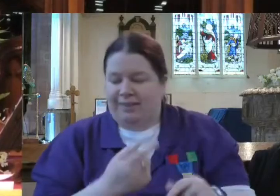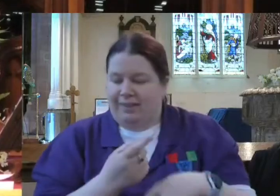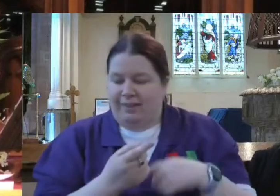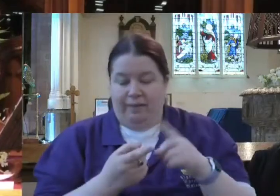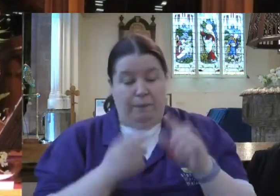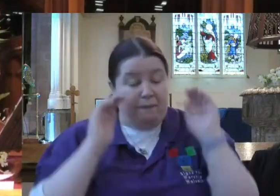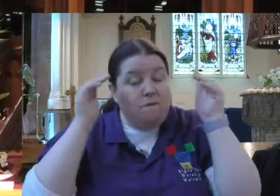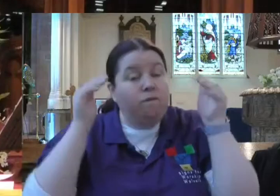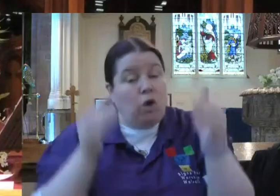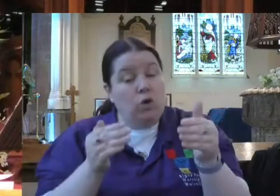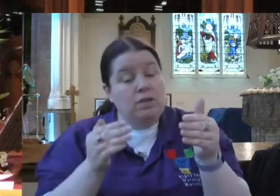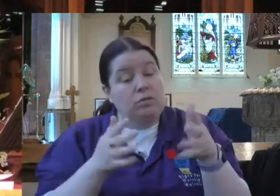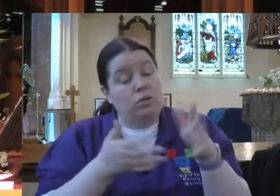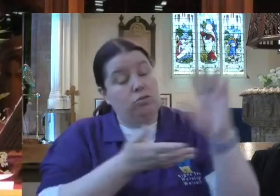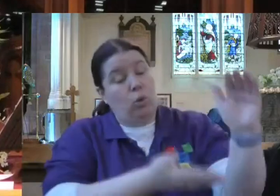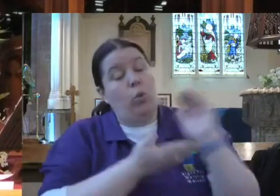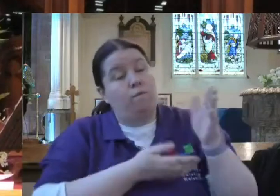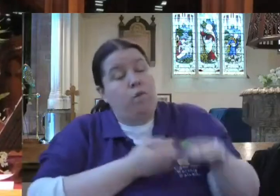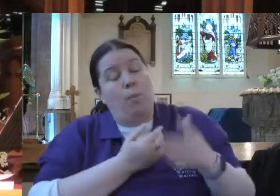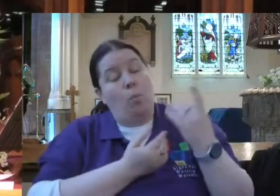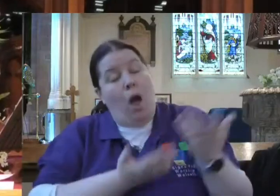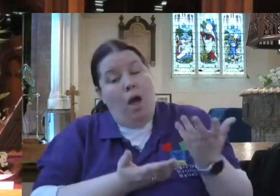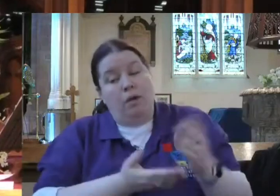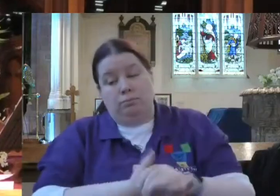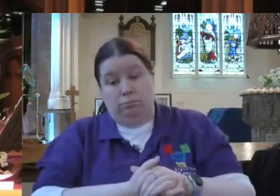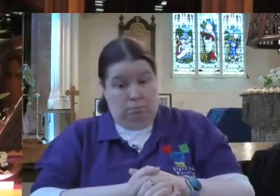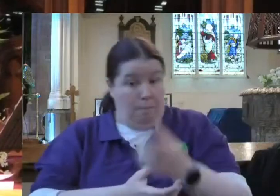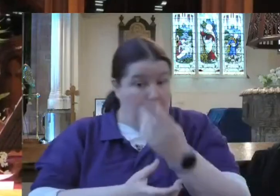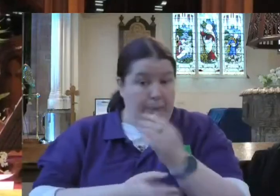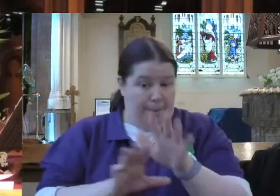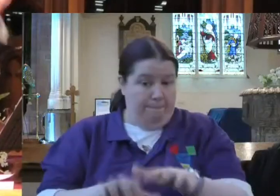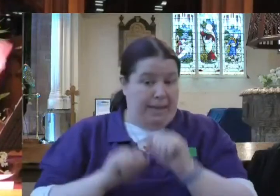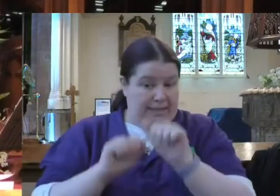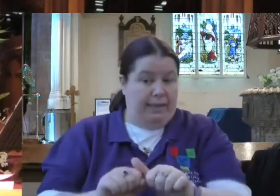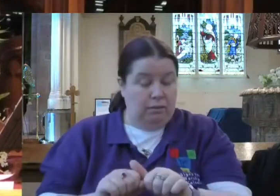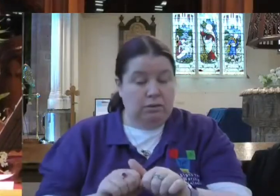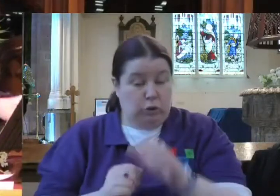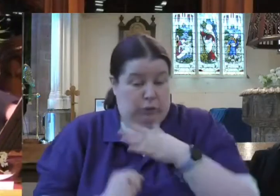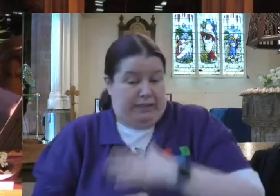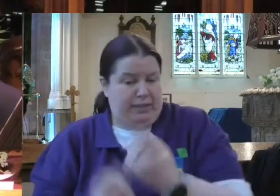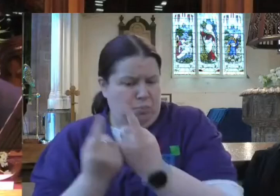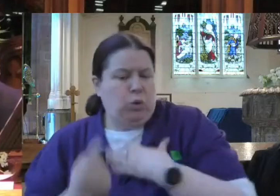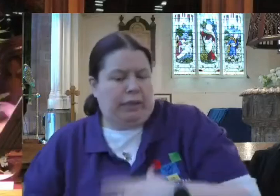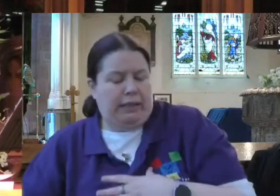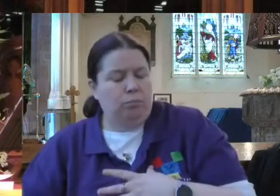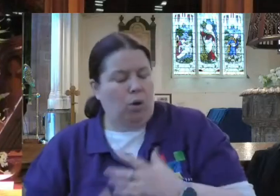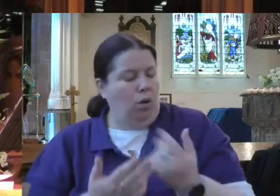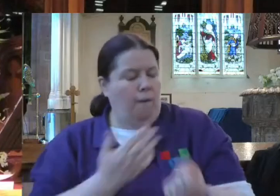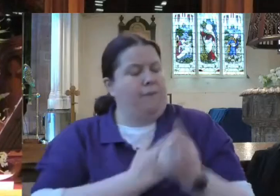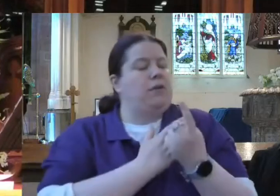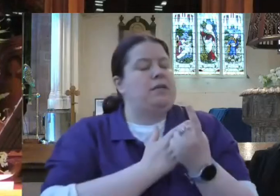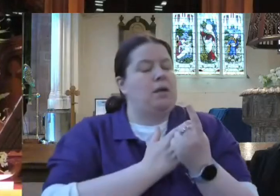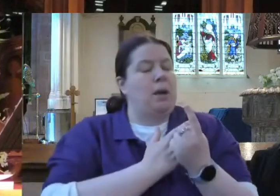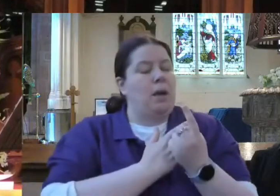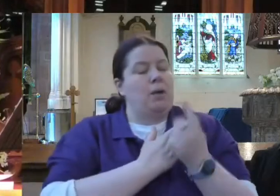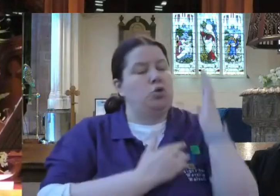focus is where the rewards come from. Sometimes it might be about material blessings, but often it's about spiritual blessings. God's smart